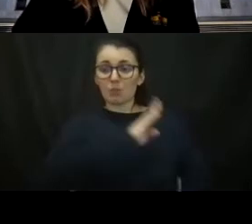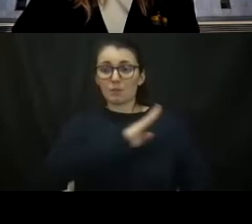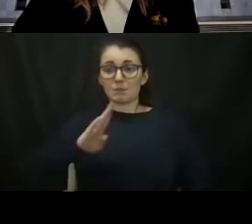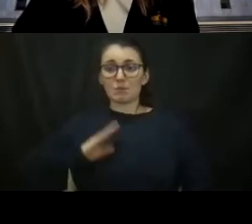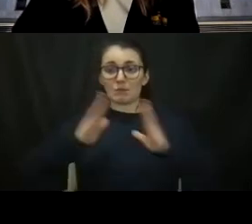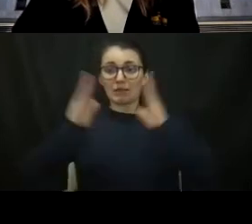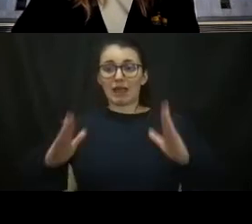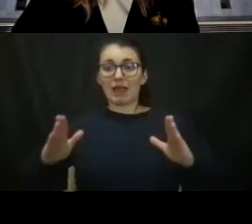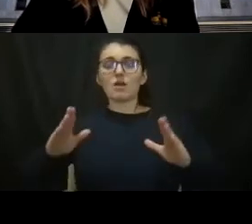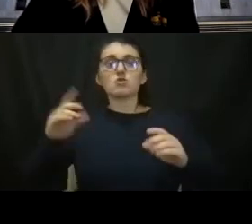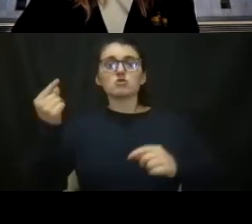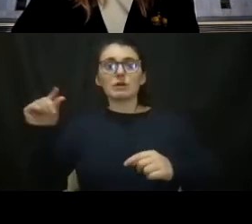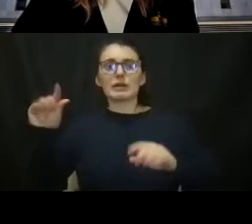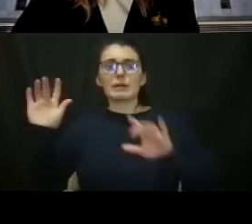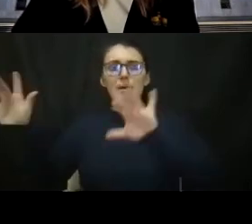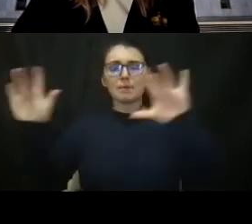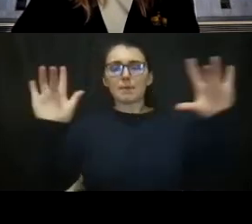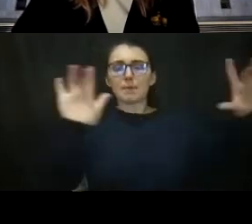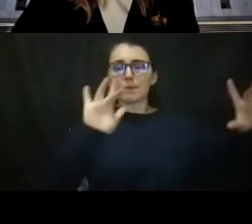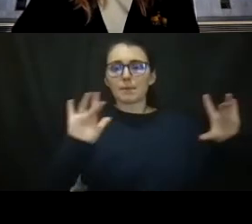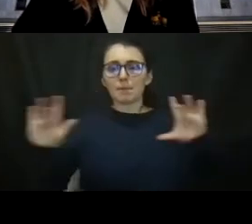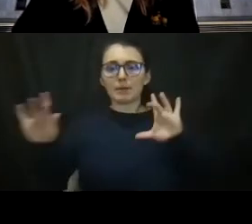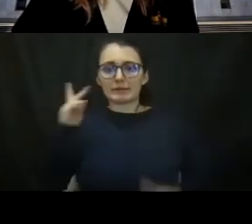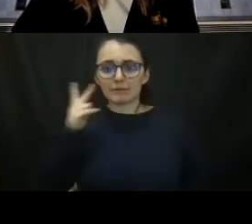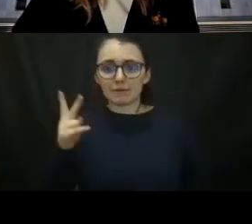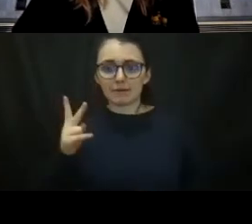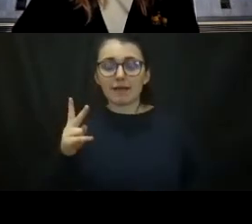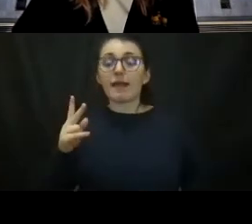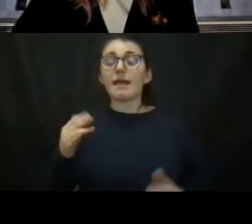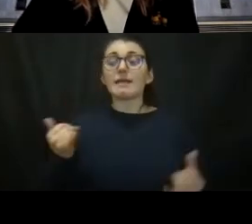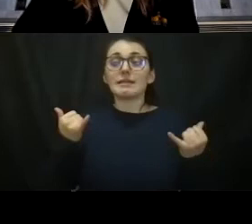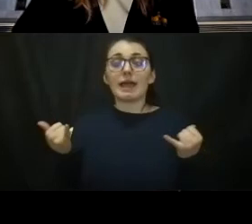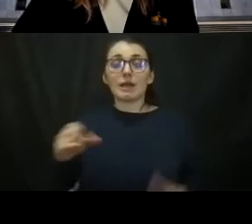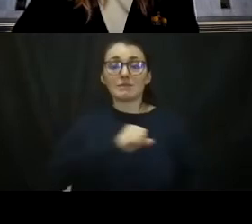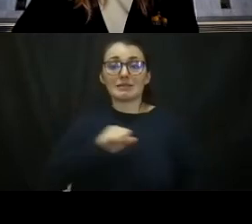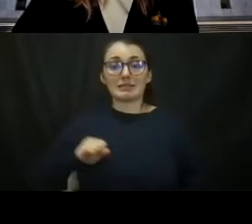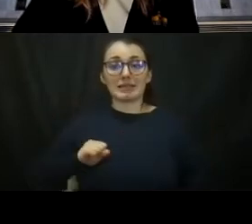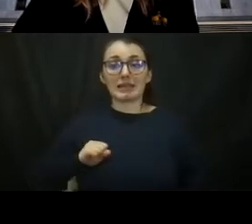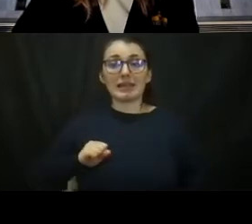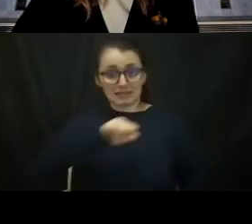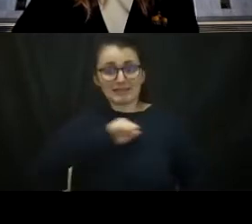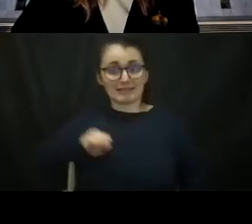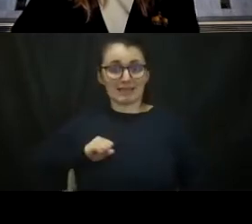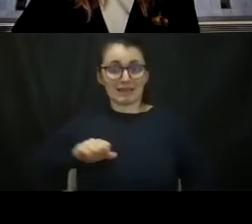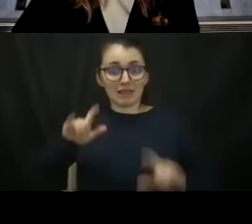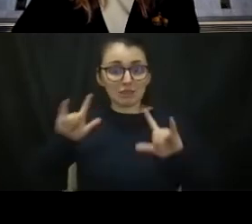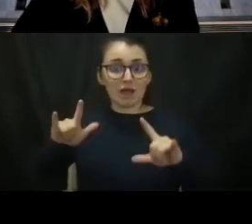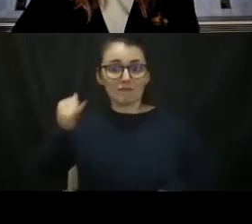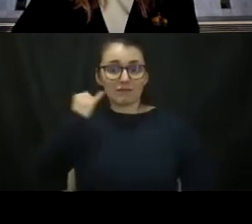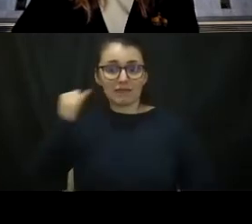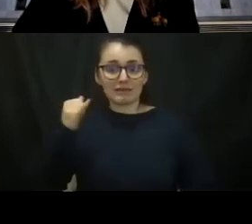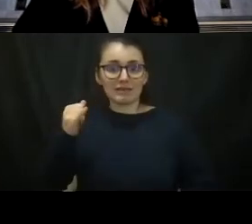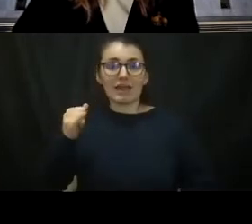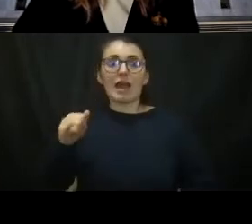with green dots. Next, it went before the Senate. They loved the idea too, and their board also lit